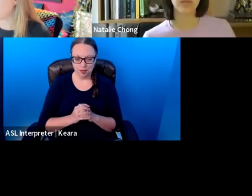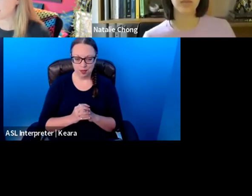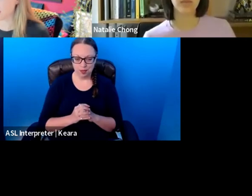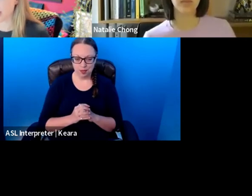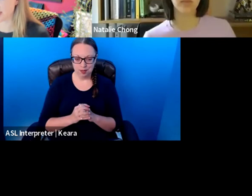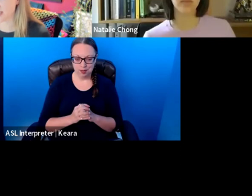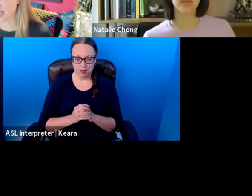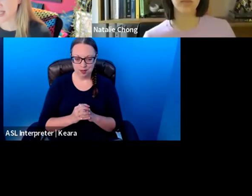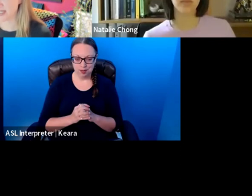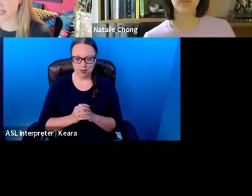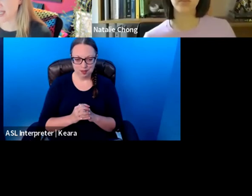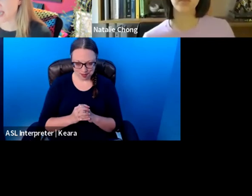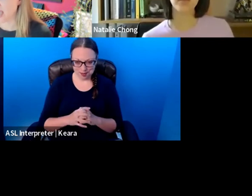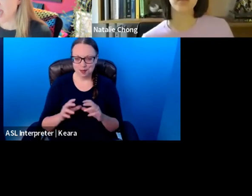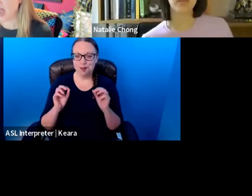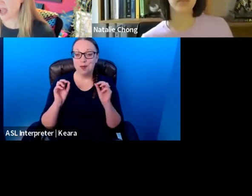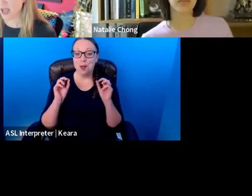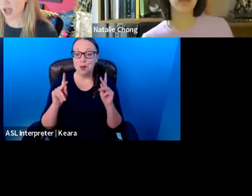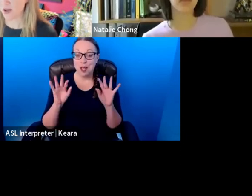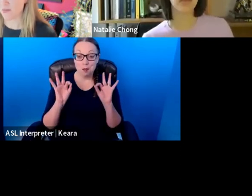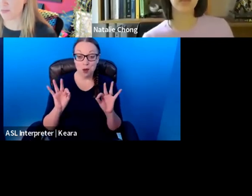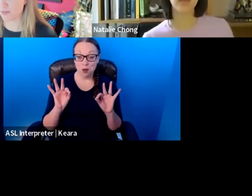All right, great. Let's see.